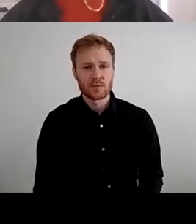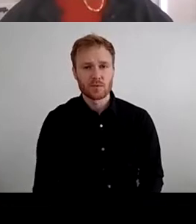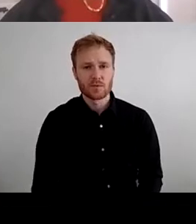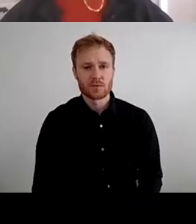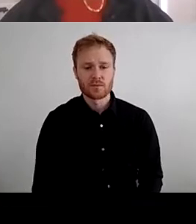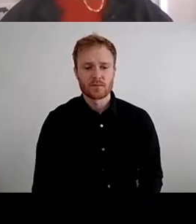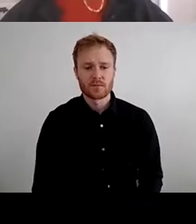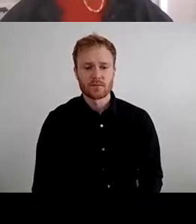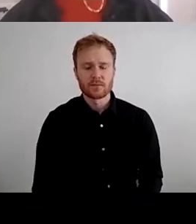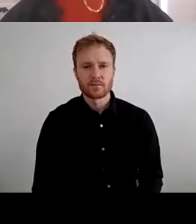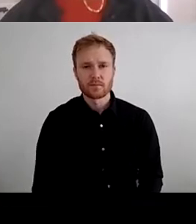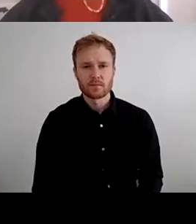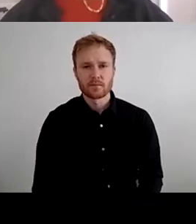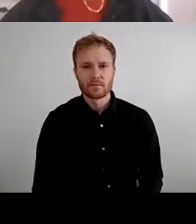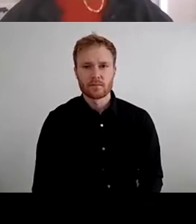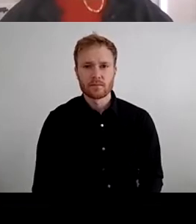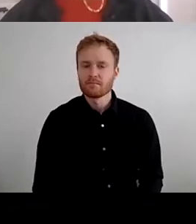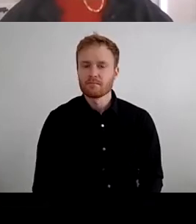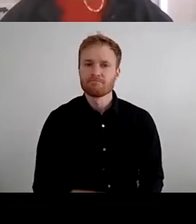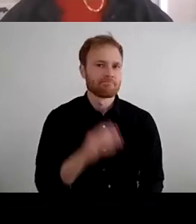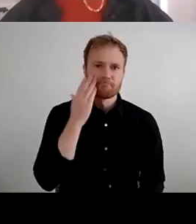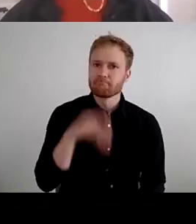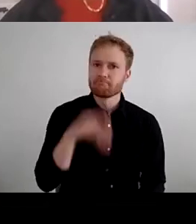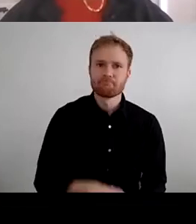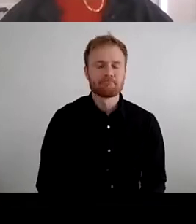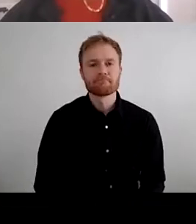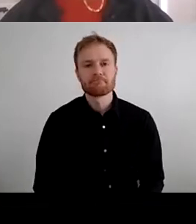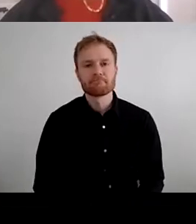I'm unfamiliar with that, ma'am. Okay, so